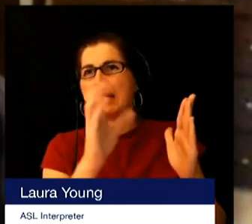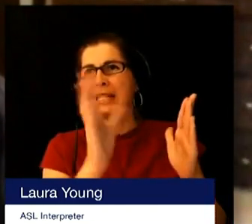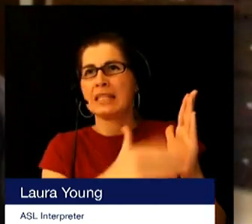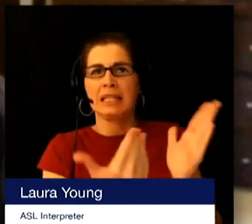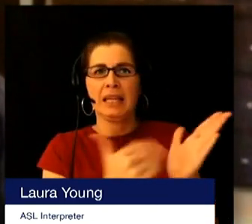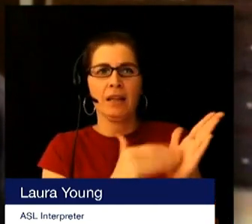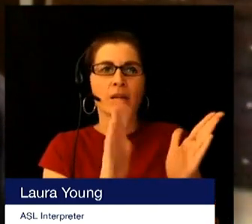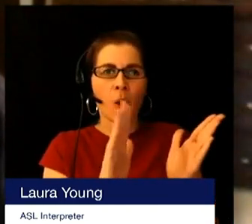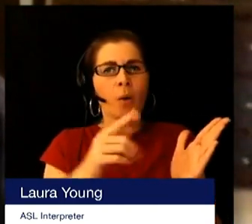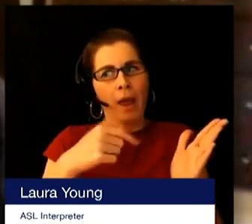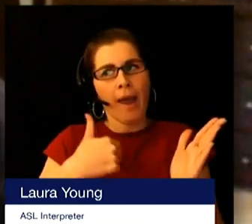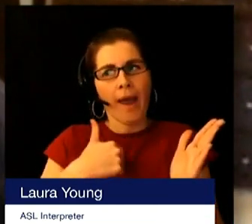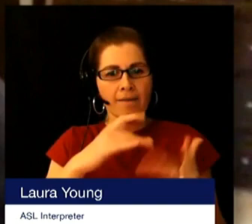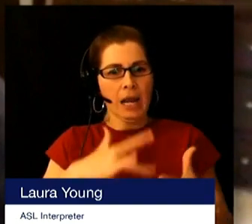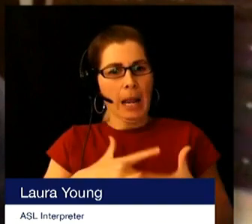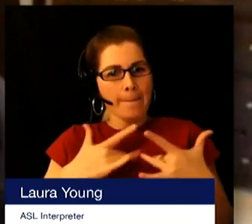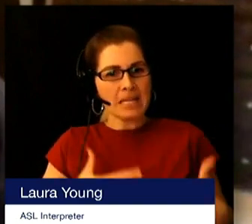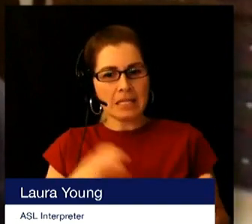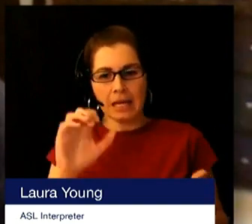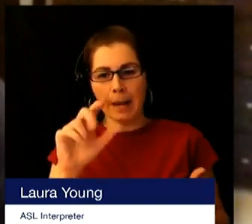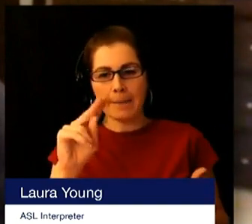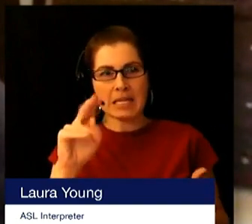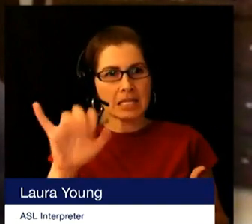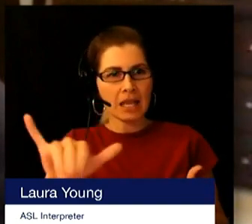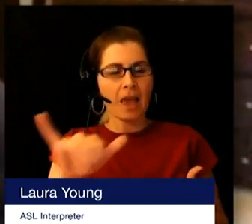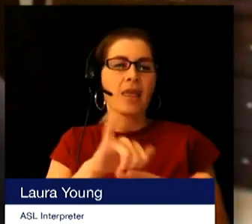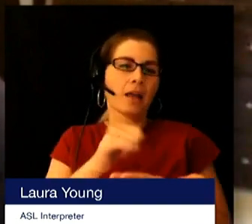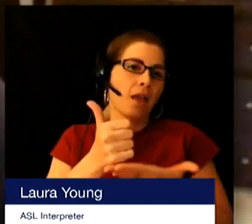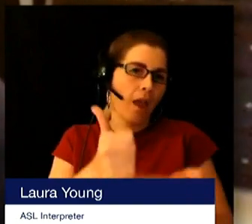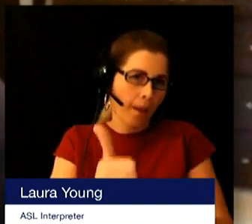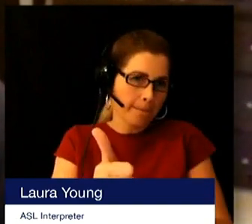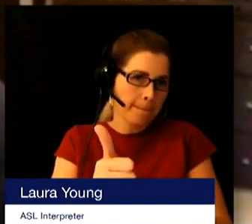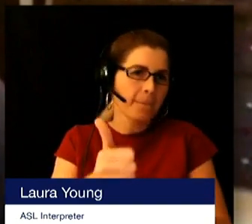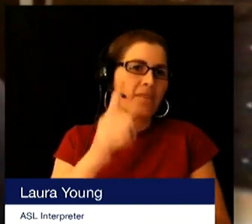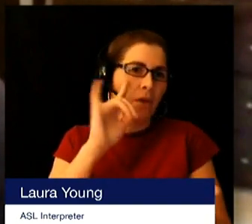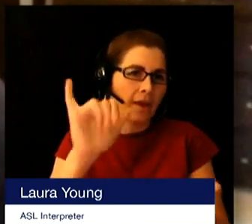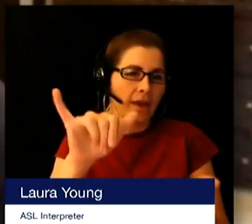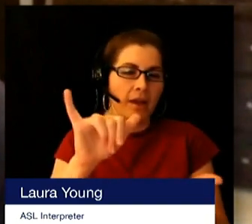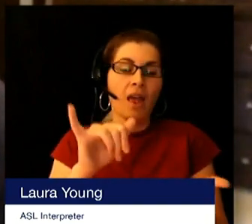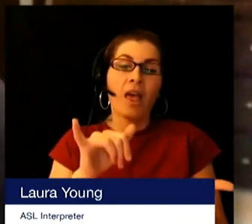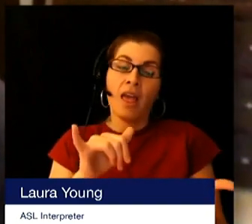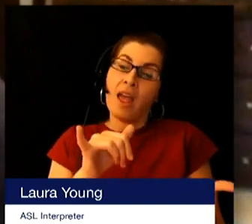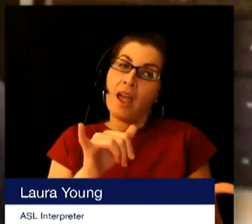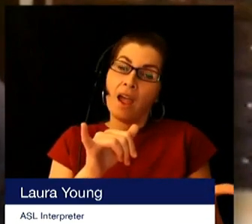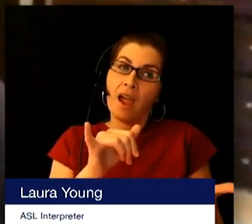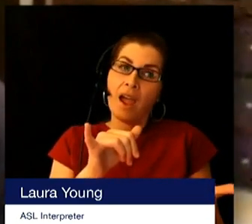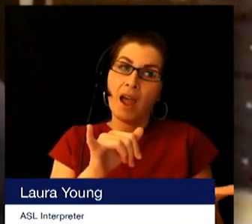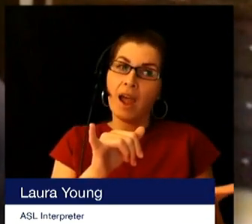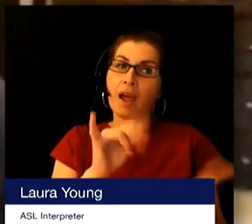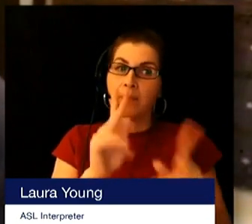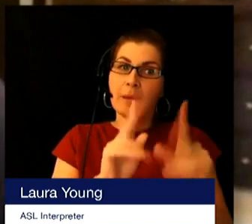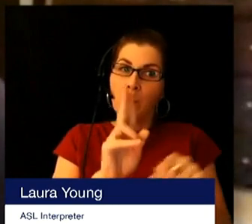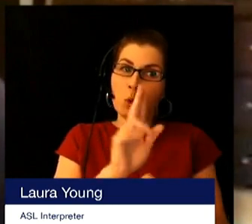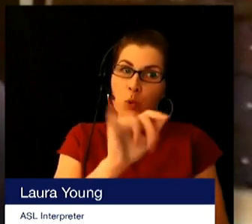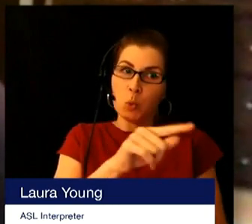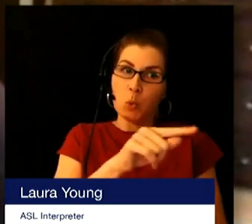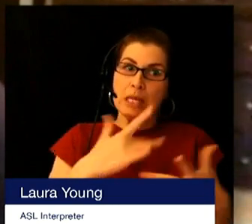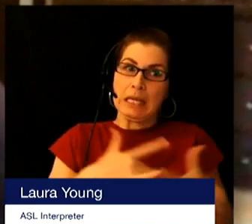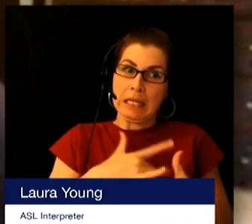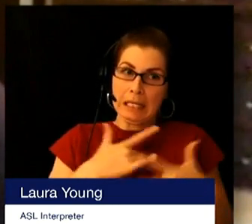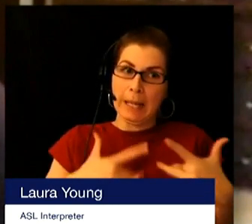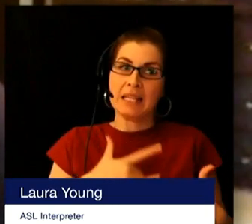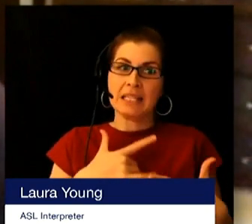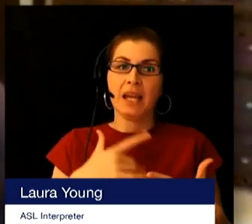and constitutions, state and federal, were designed to do just that, and had been used actually quite frequently, really